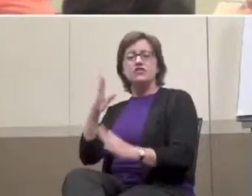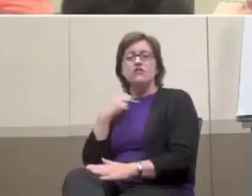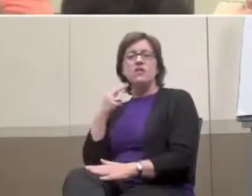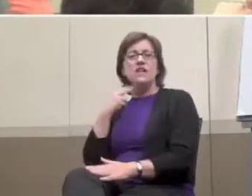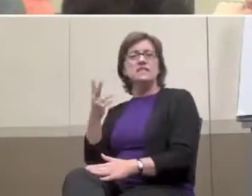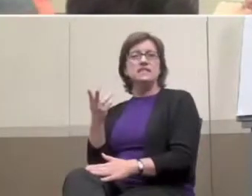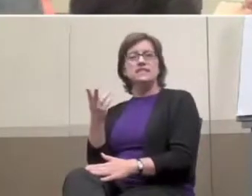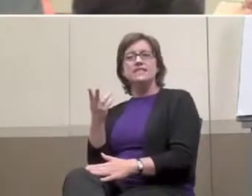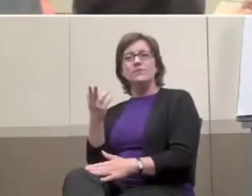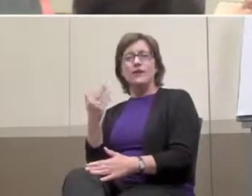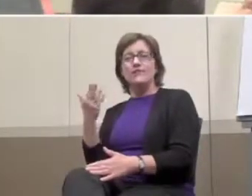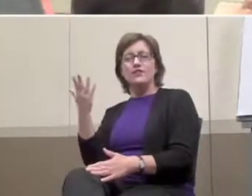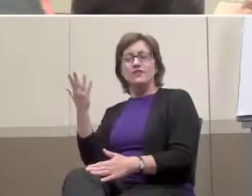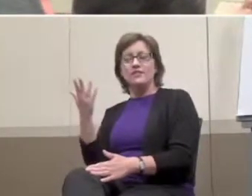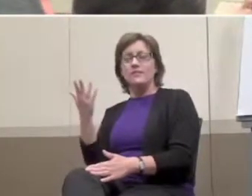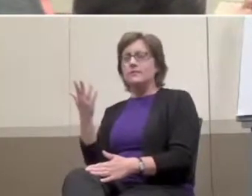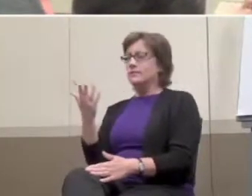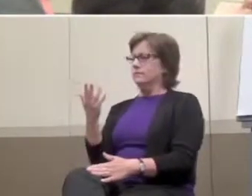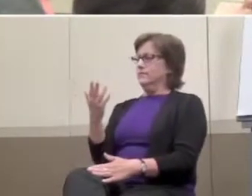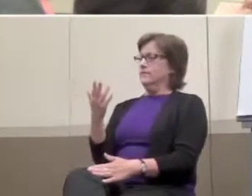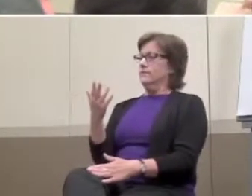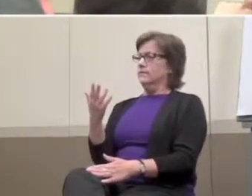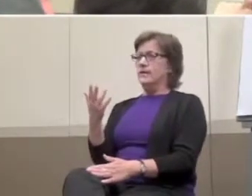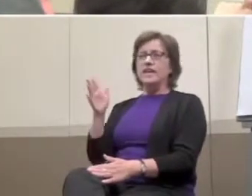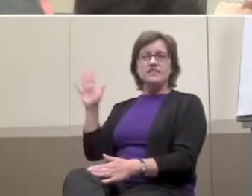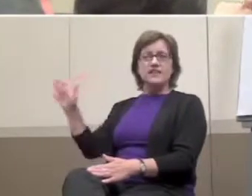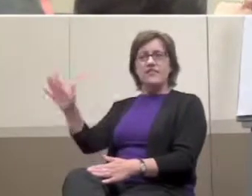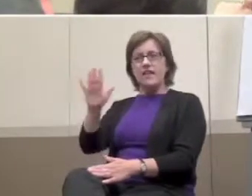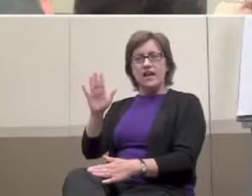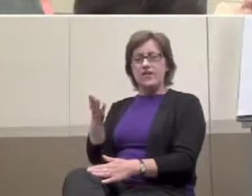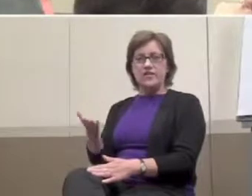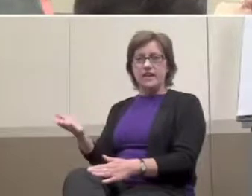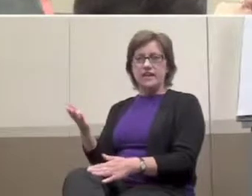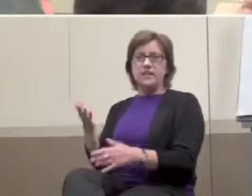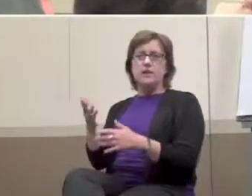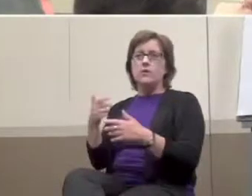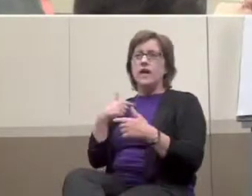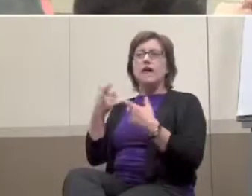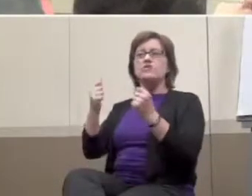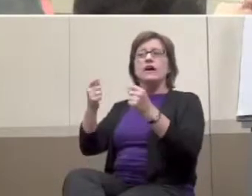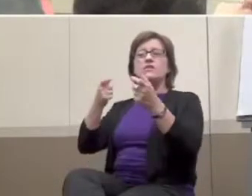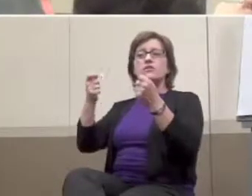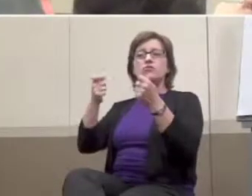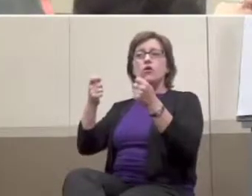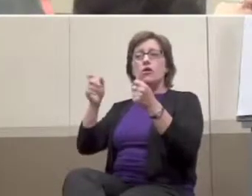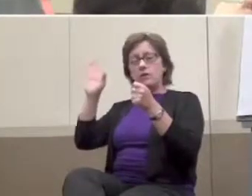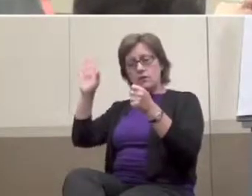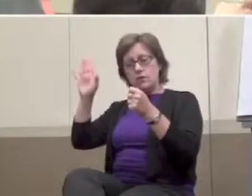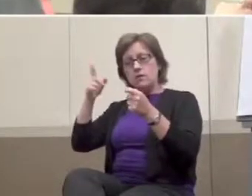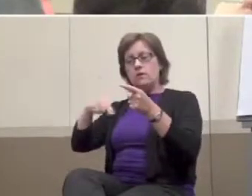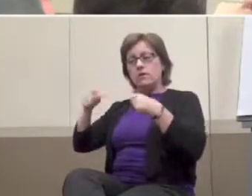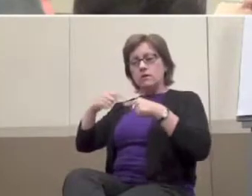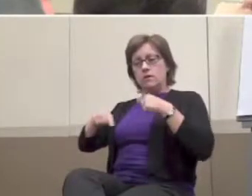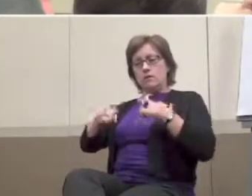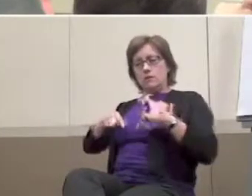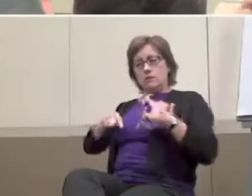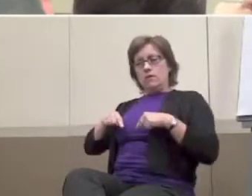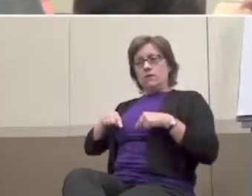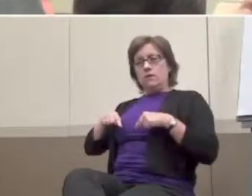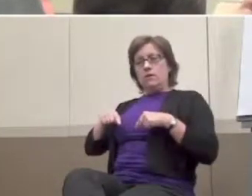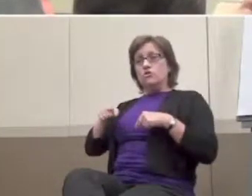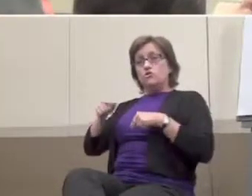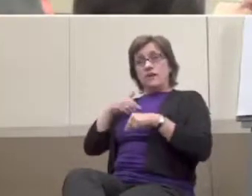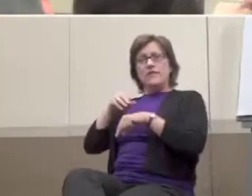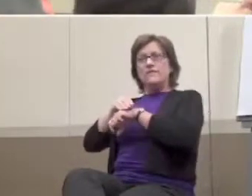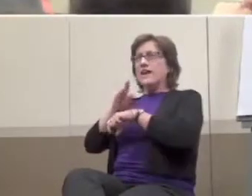voice, whatever. And that becomes their button. When you try to control and say, okay, we need to back up. So do you have advice